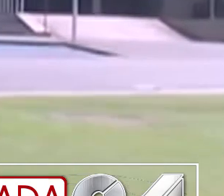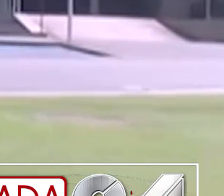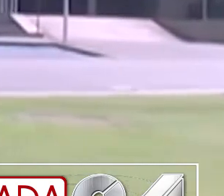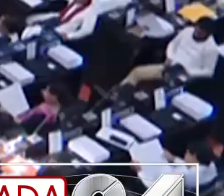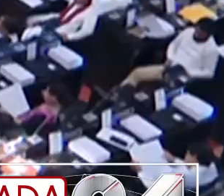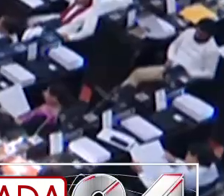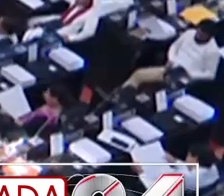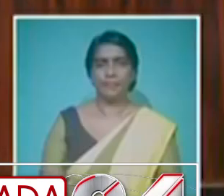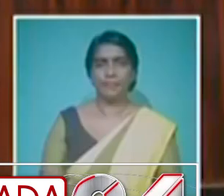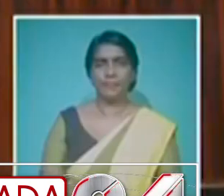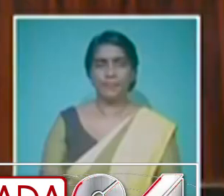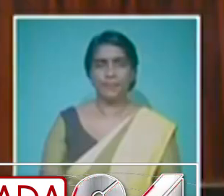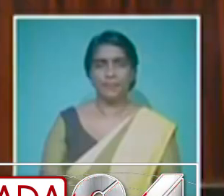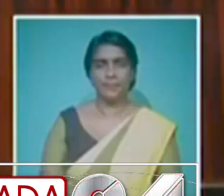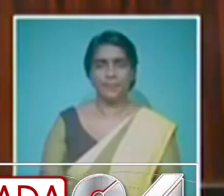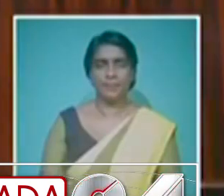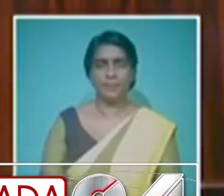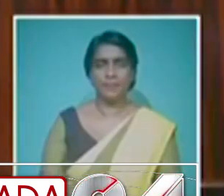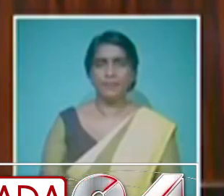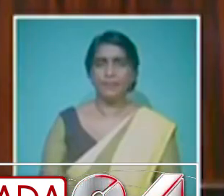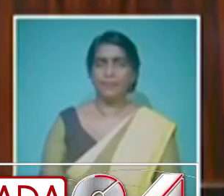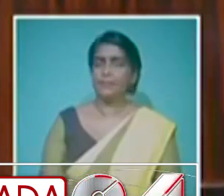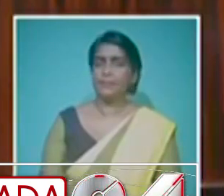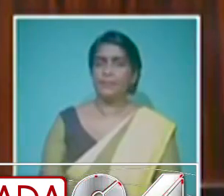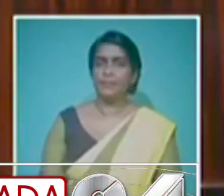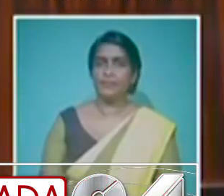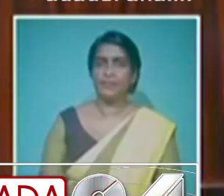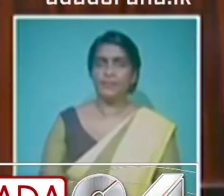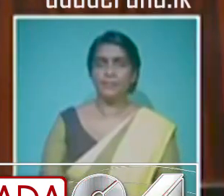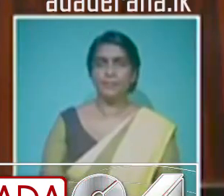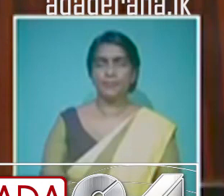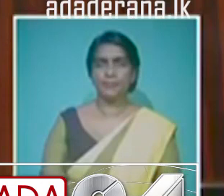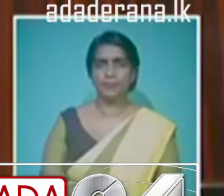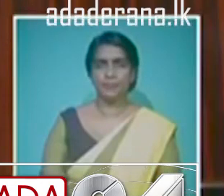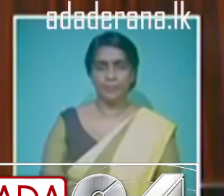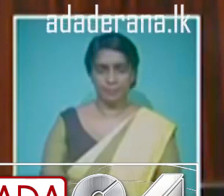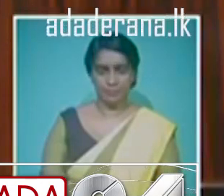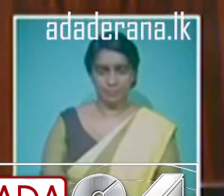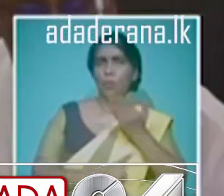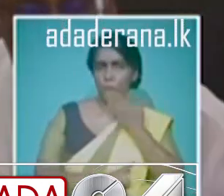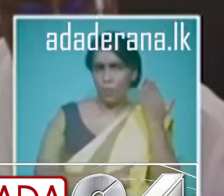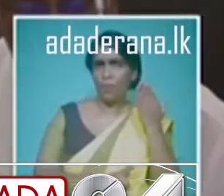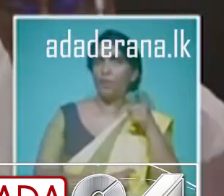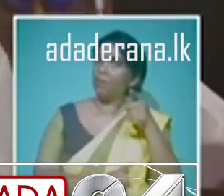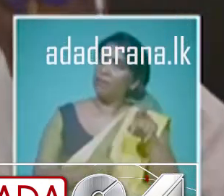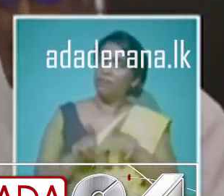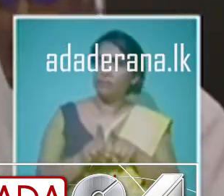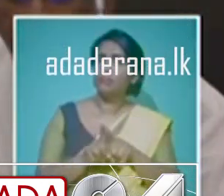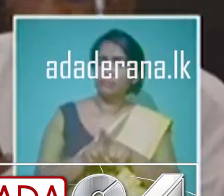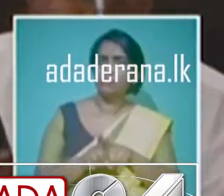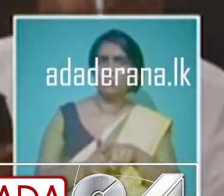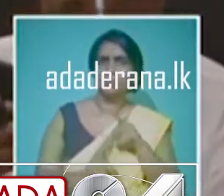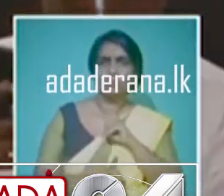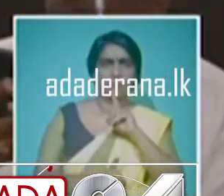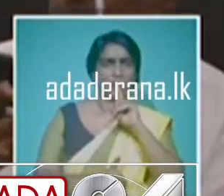period and the levels of income expected to be generated during the concession period were presented to them by the BOI. Later, the order was